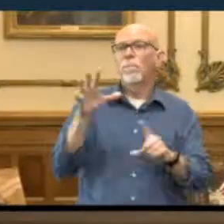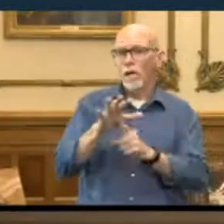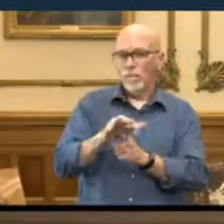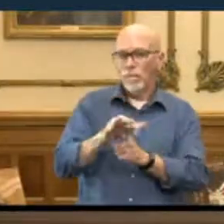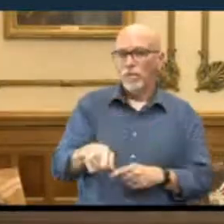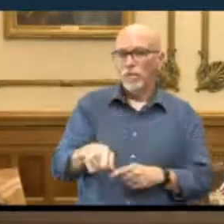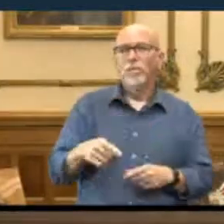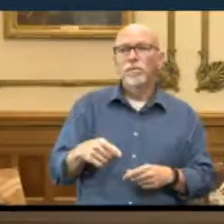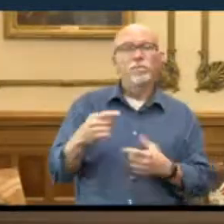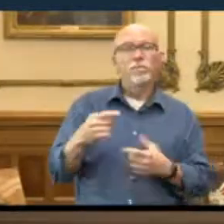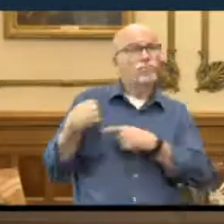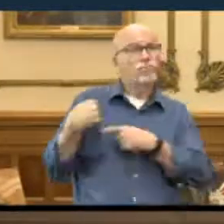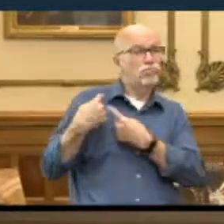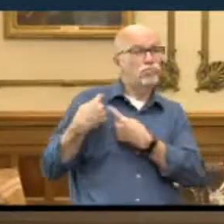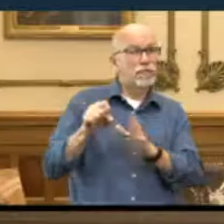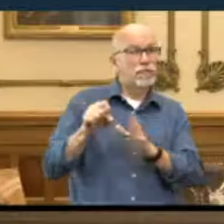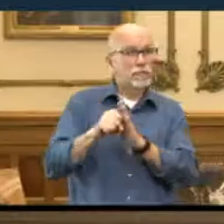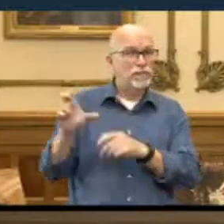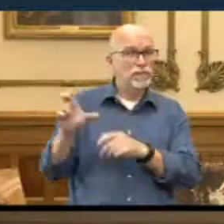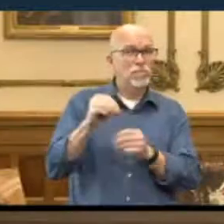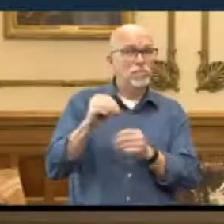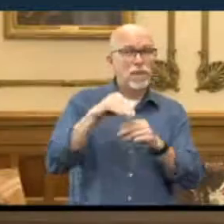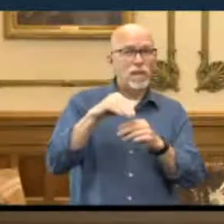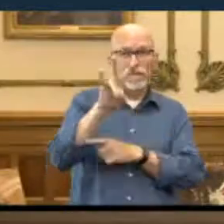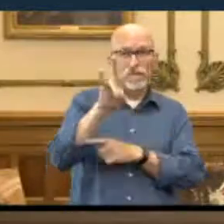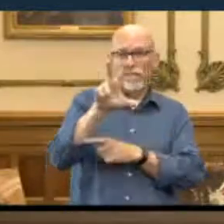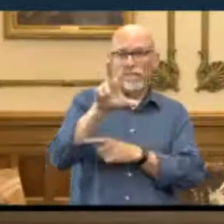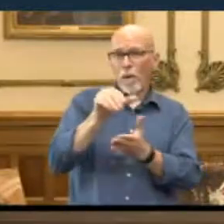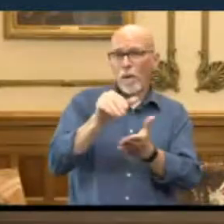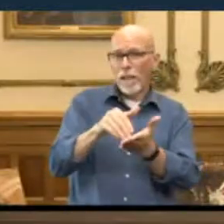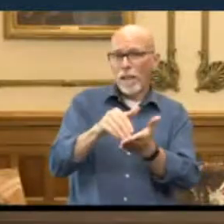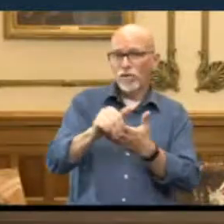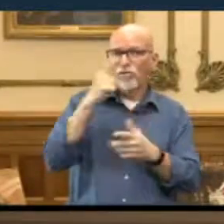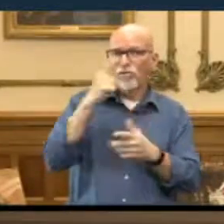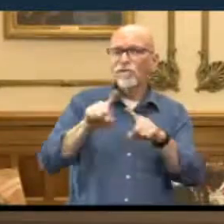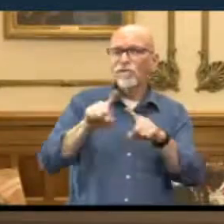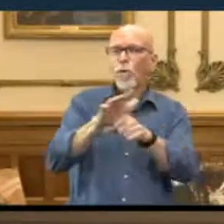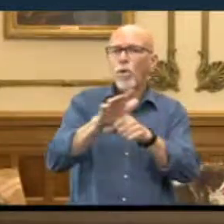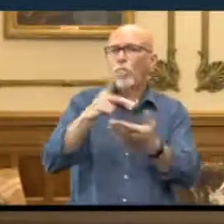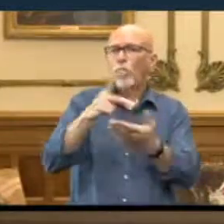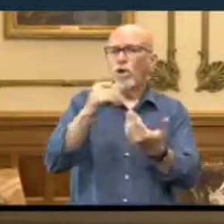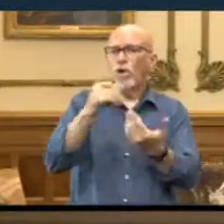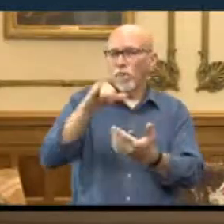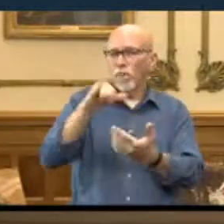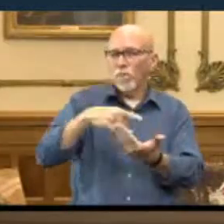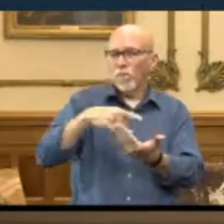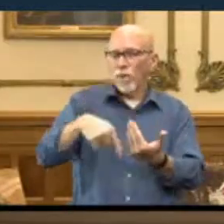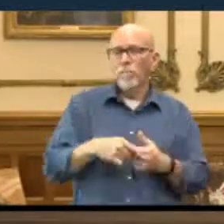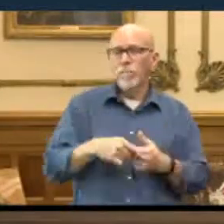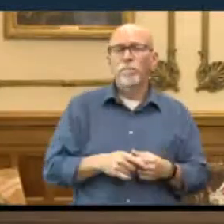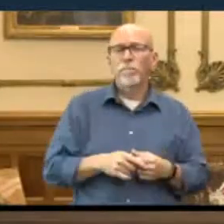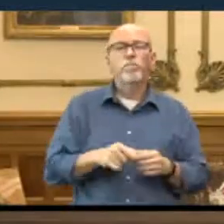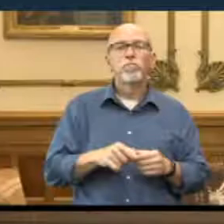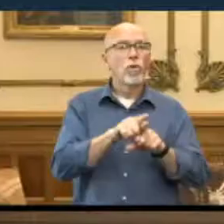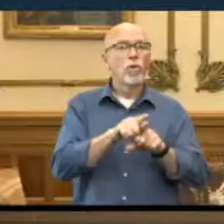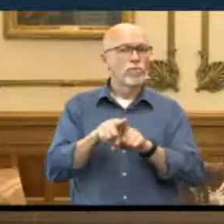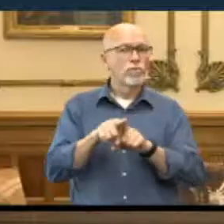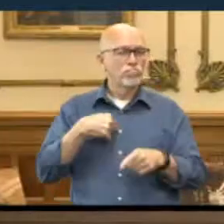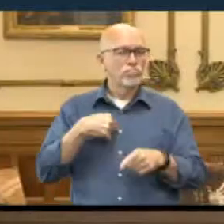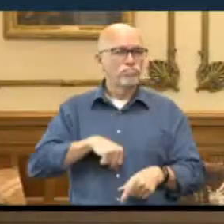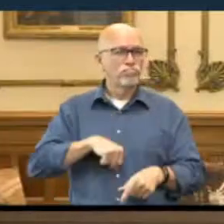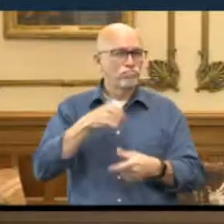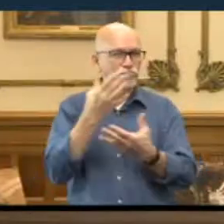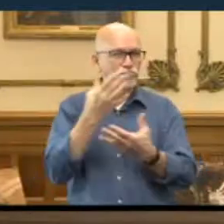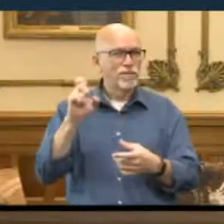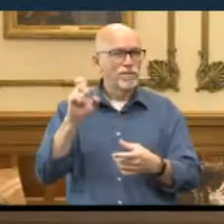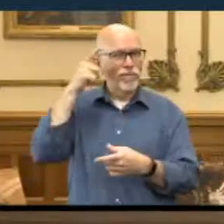To date, the state has invested more than $730 million in local projects just in this program alone. And I'm also proud to say, and Governor,